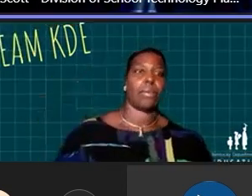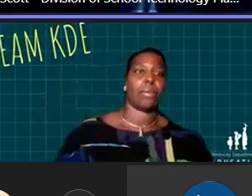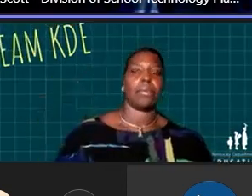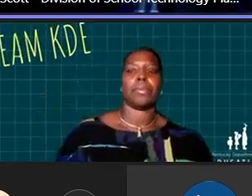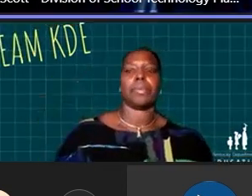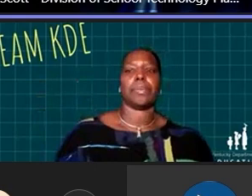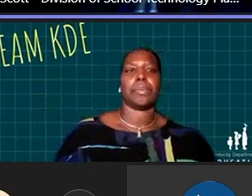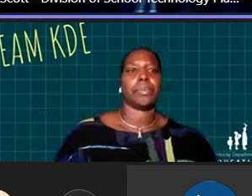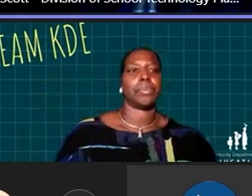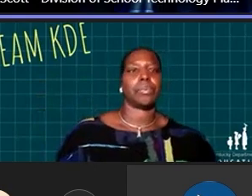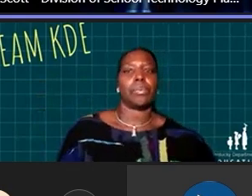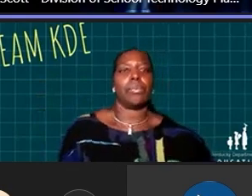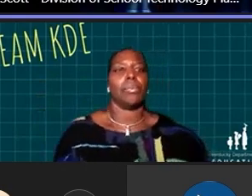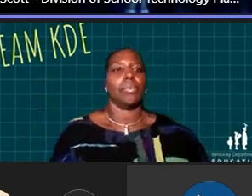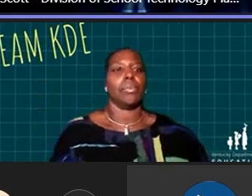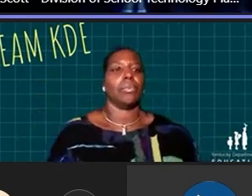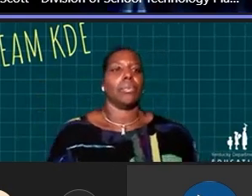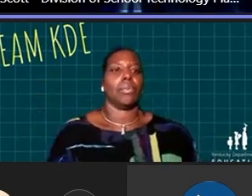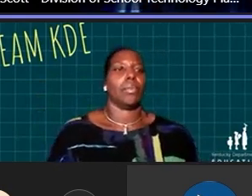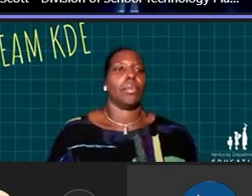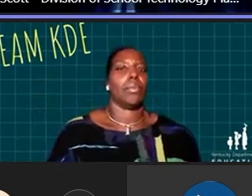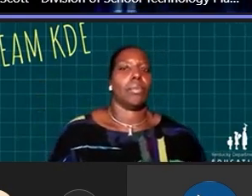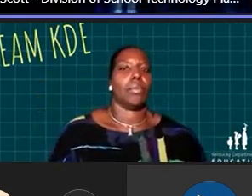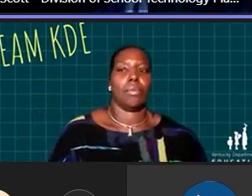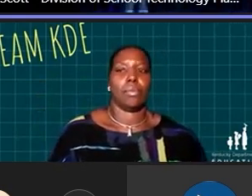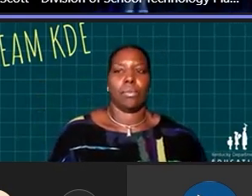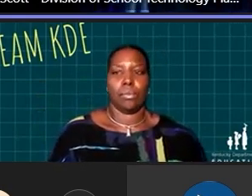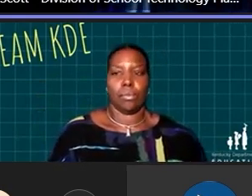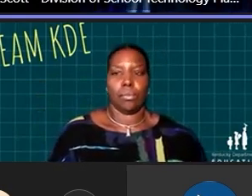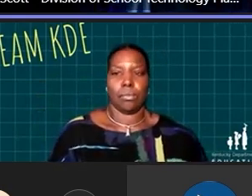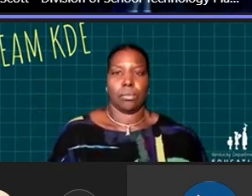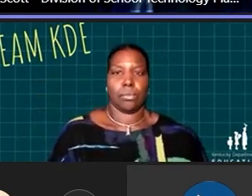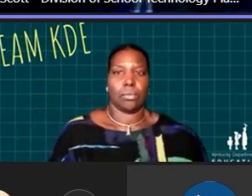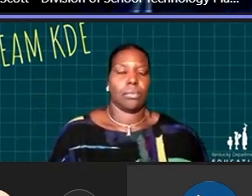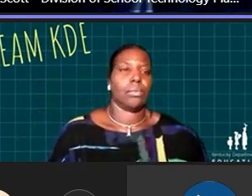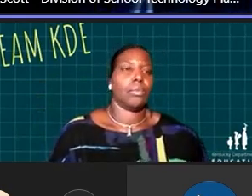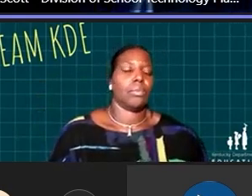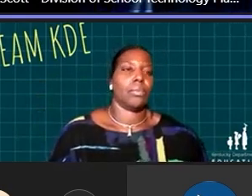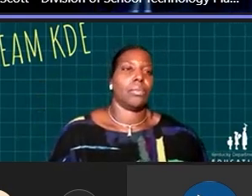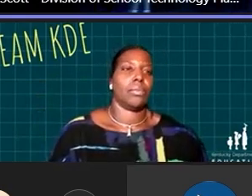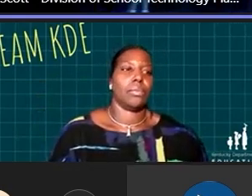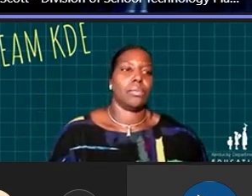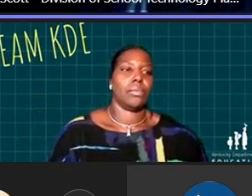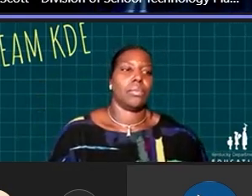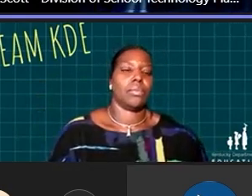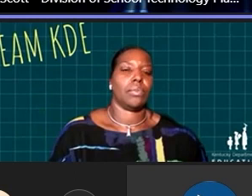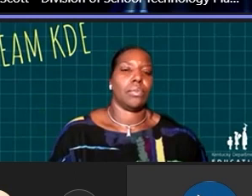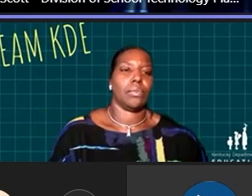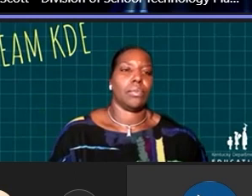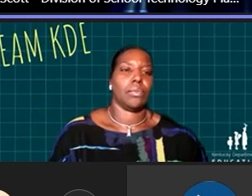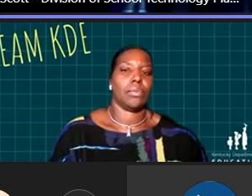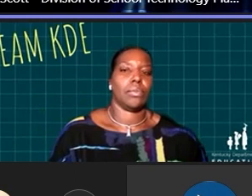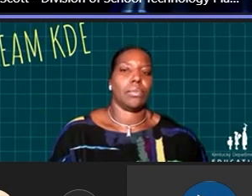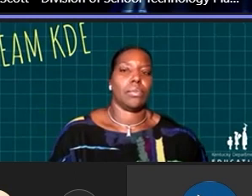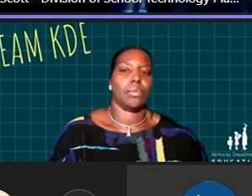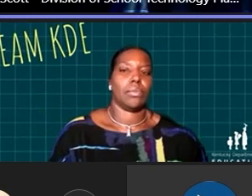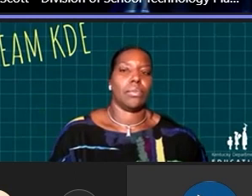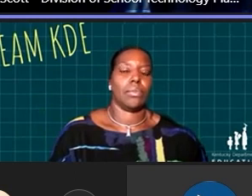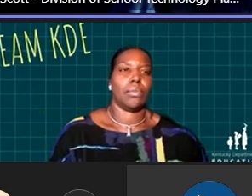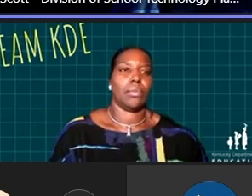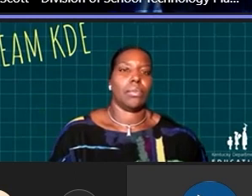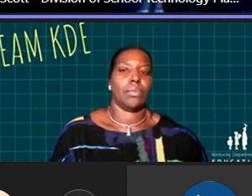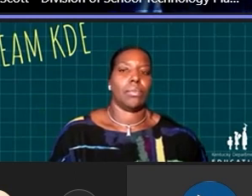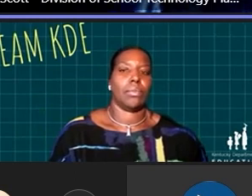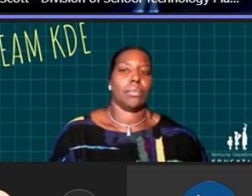forgive me, I'm gonna defer the response to that question for now, and then we will talk about that later. And then if you have any more, perhaps